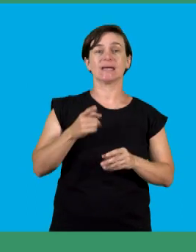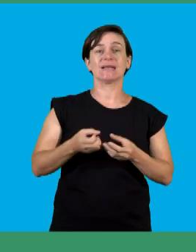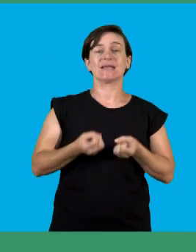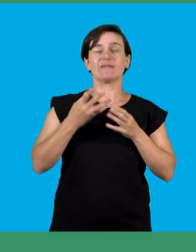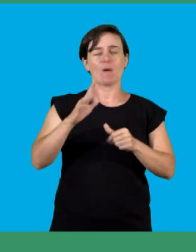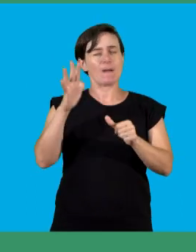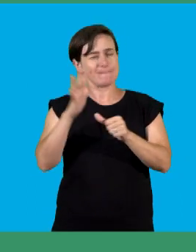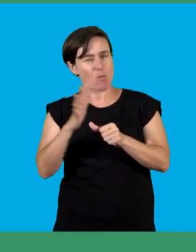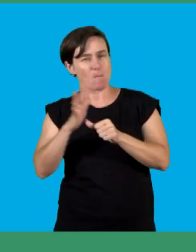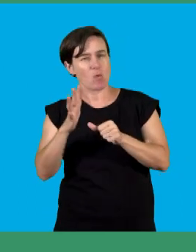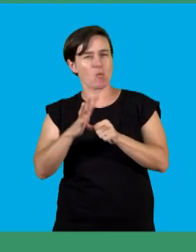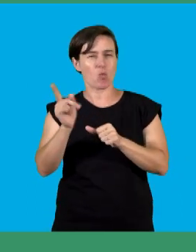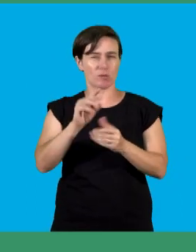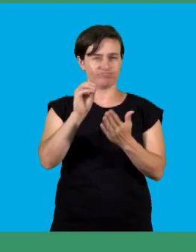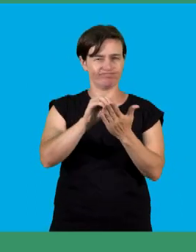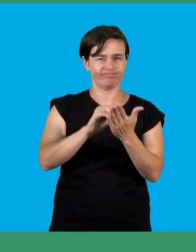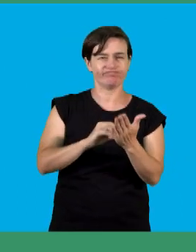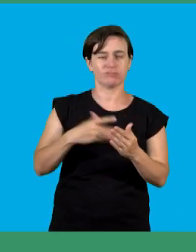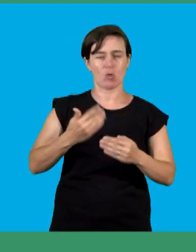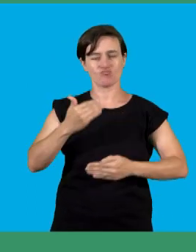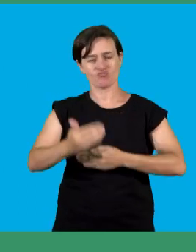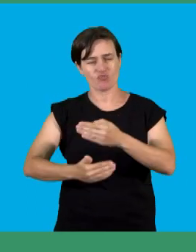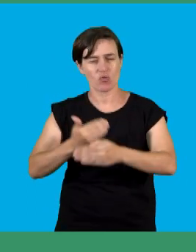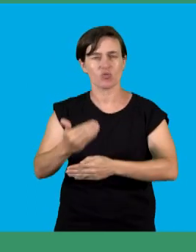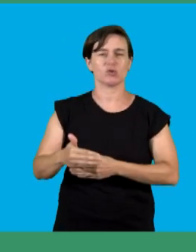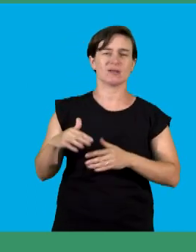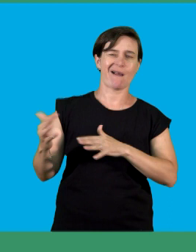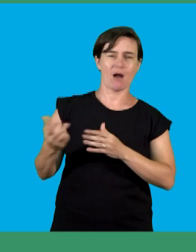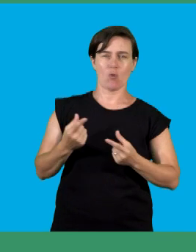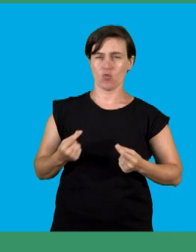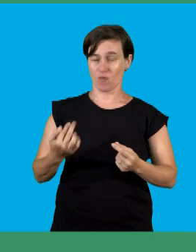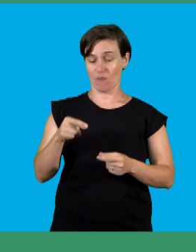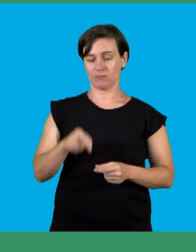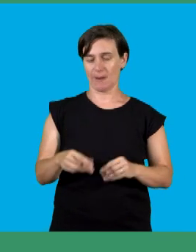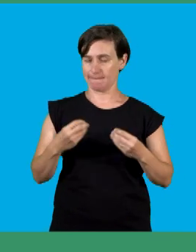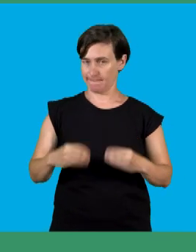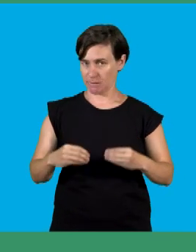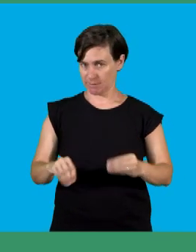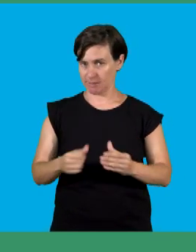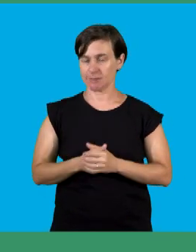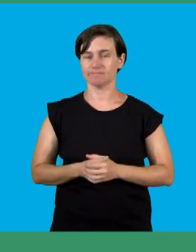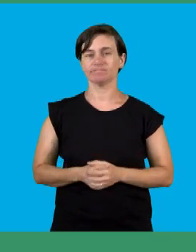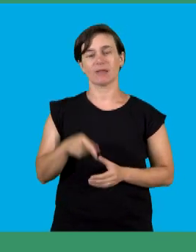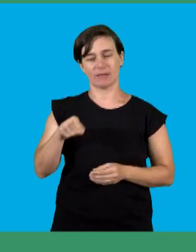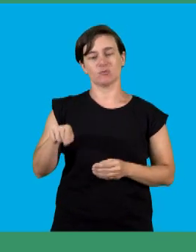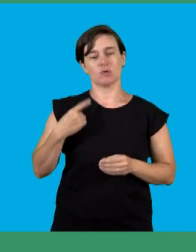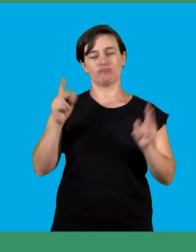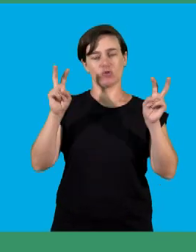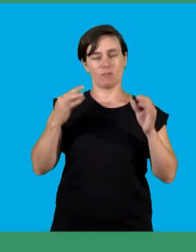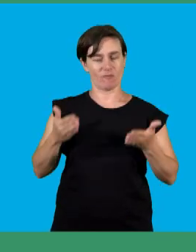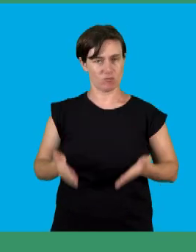important facts, the processes and the procedures of the business. So basically, this is the gist of our topic, business